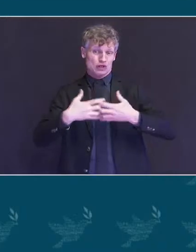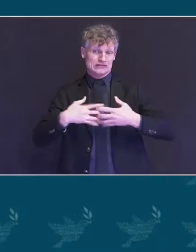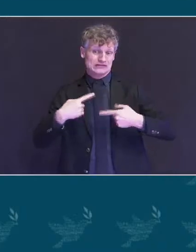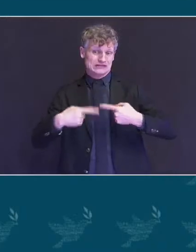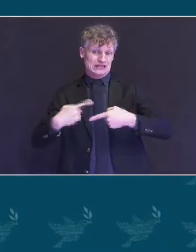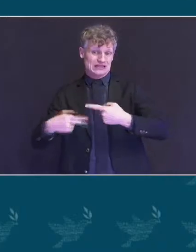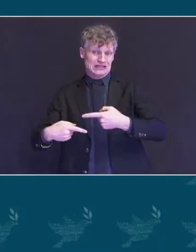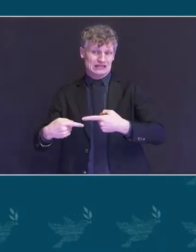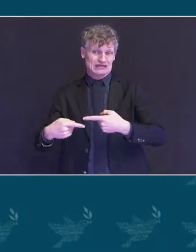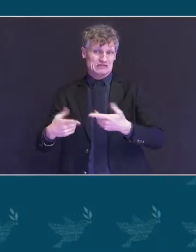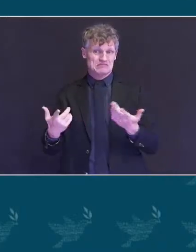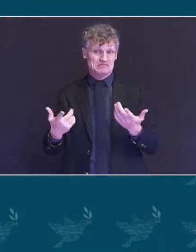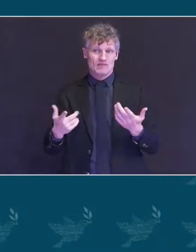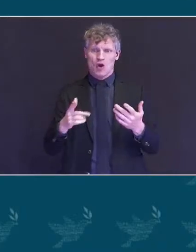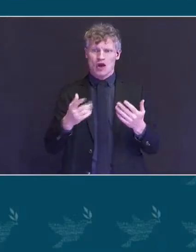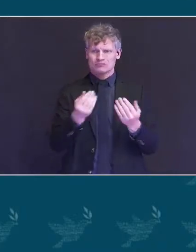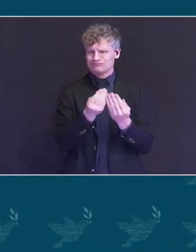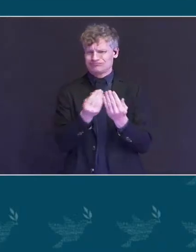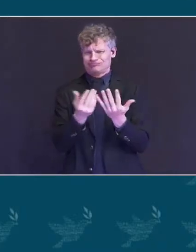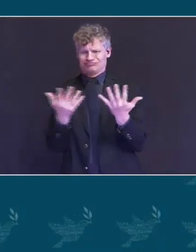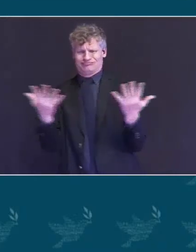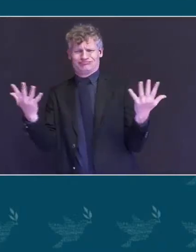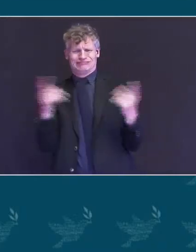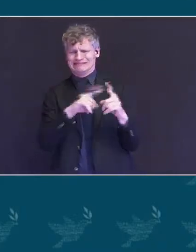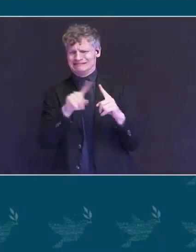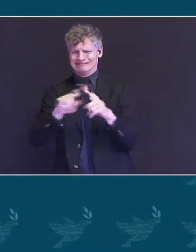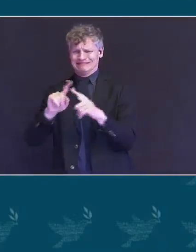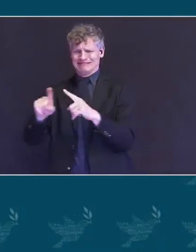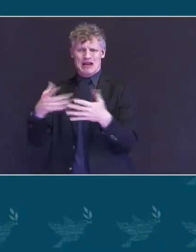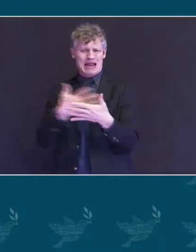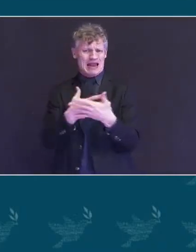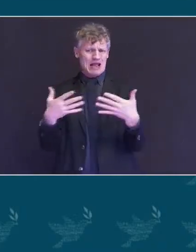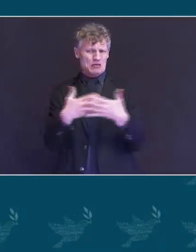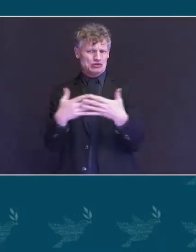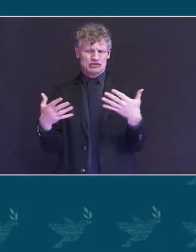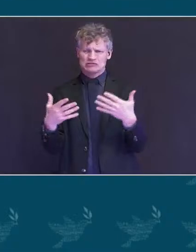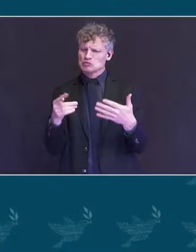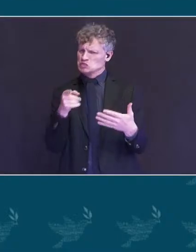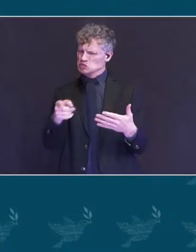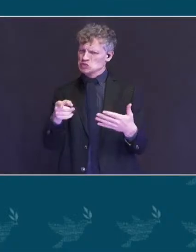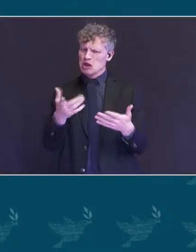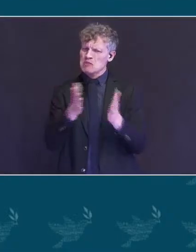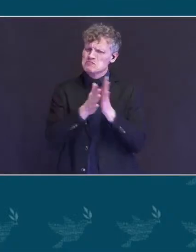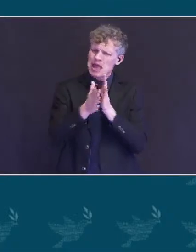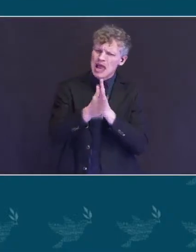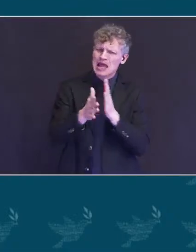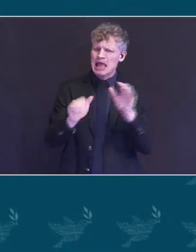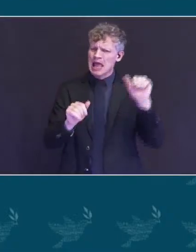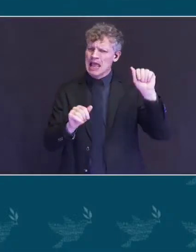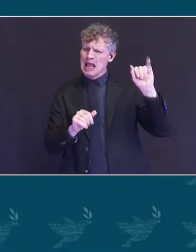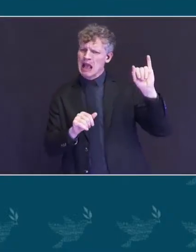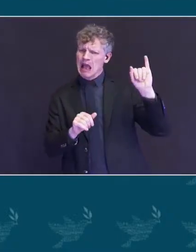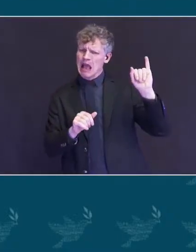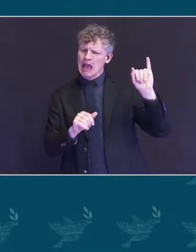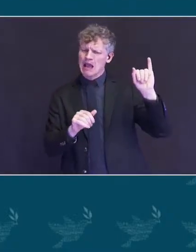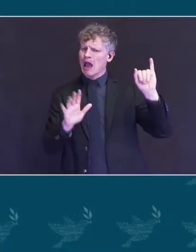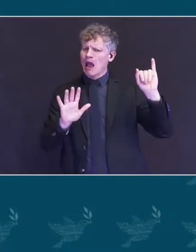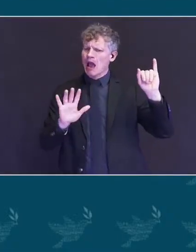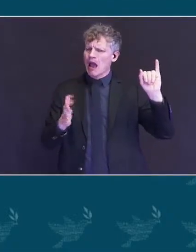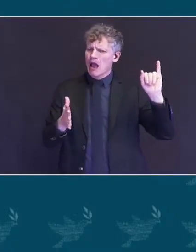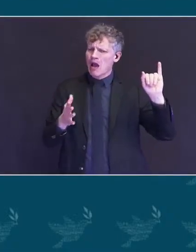share with us key challenges and opportunities on how AI can be used to create